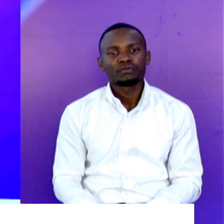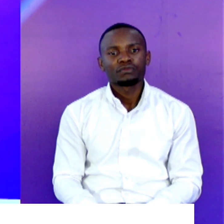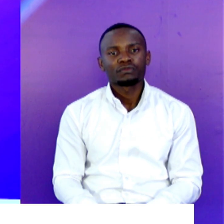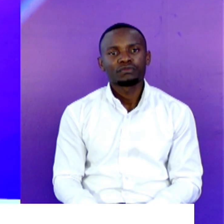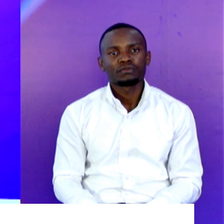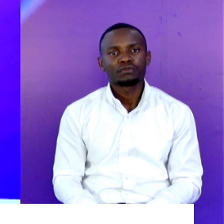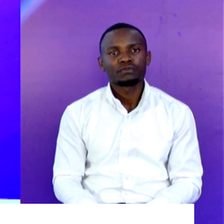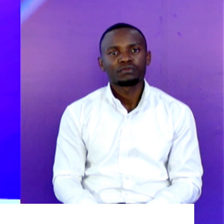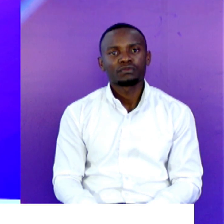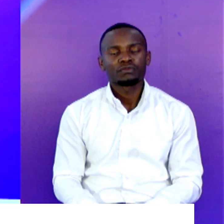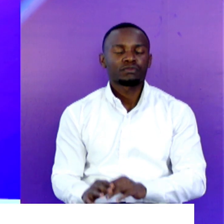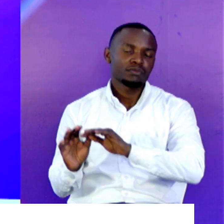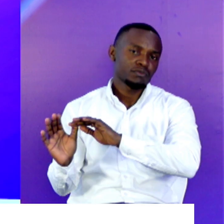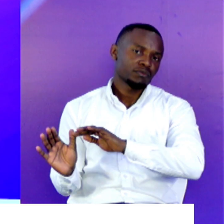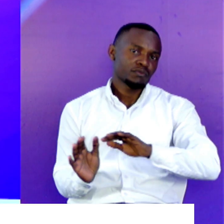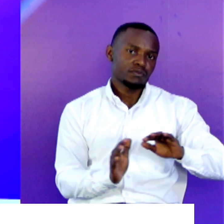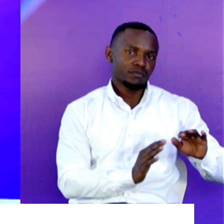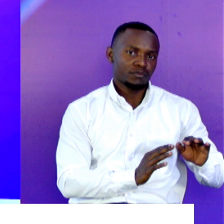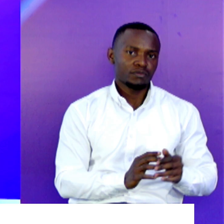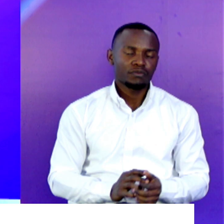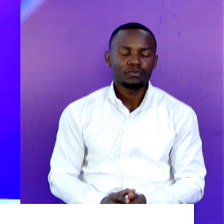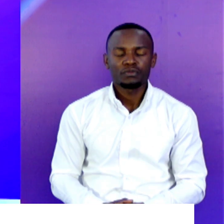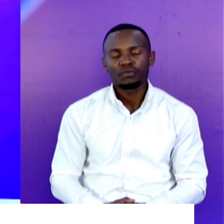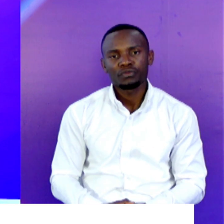Then elsewhere,